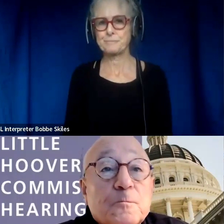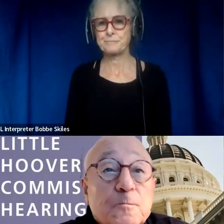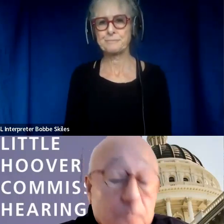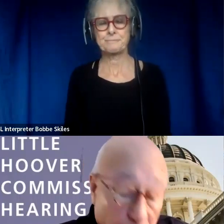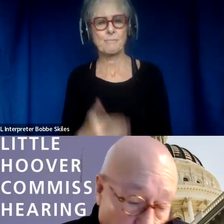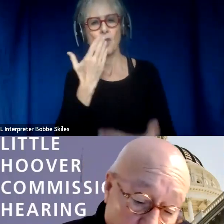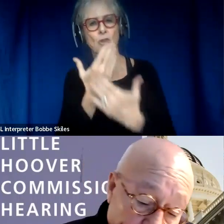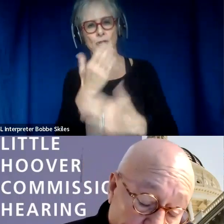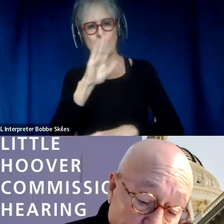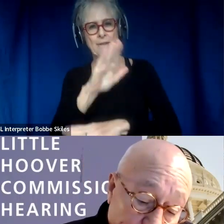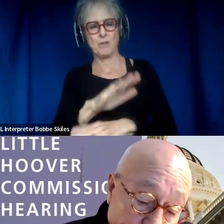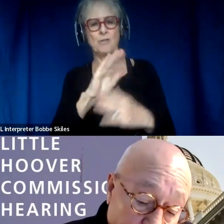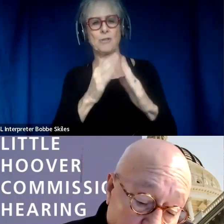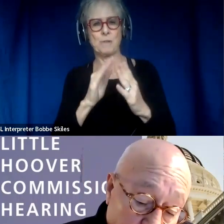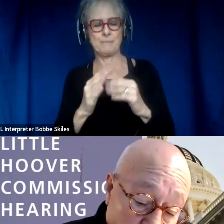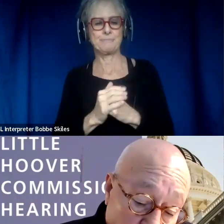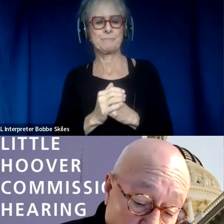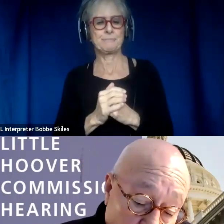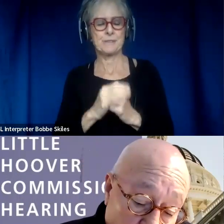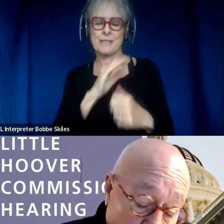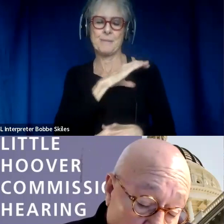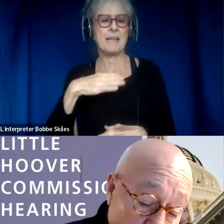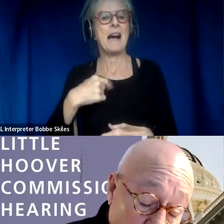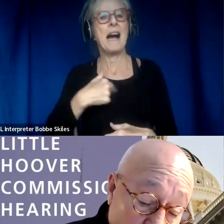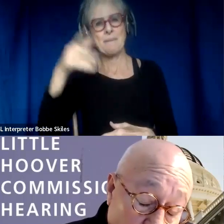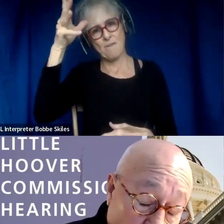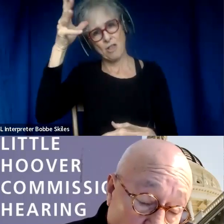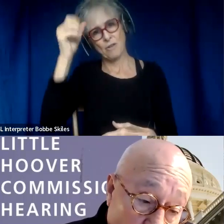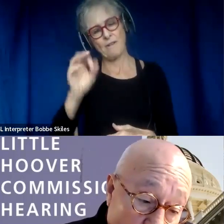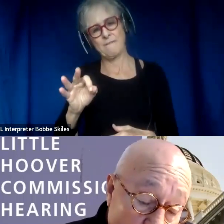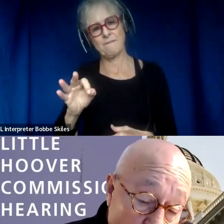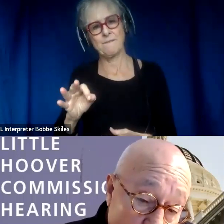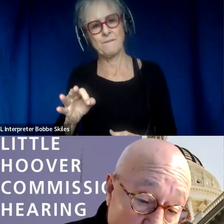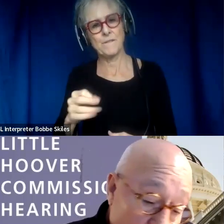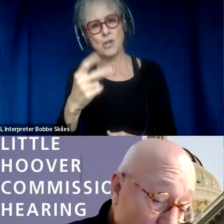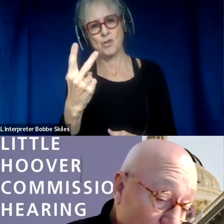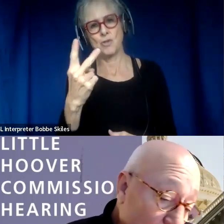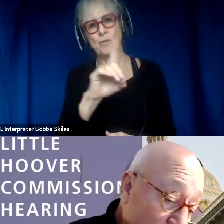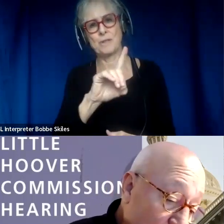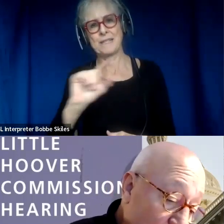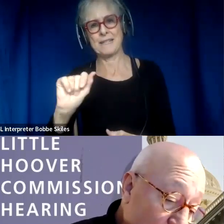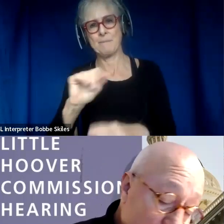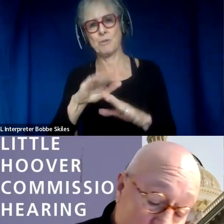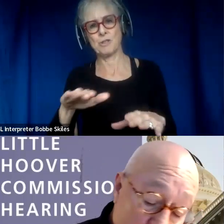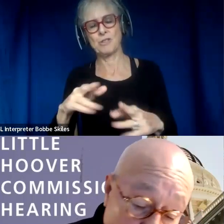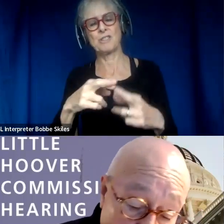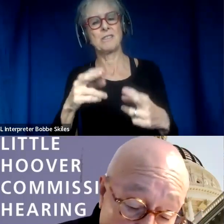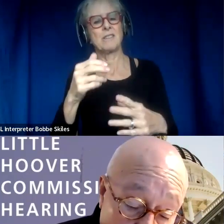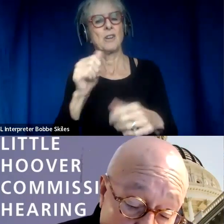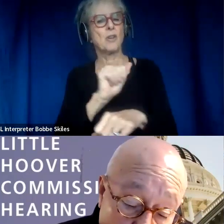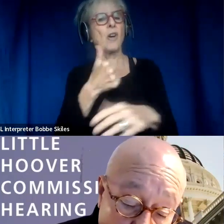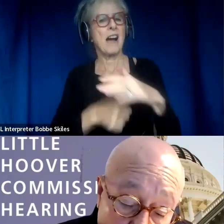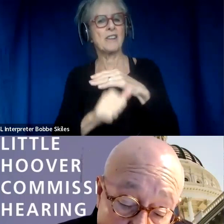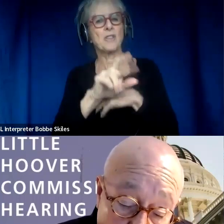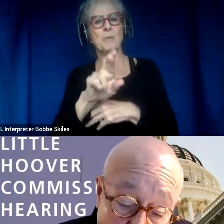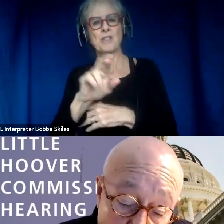Yeah, good afternoon, committee. I'm a parent of 2 disabled children who are regional center consumers, and